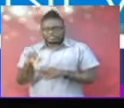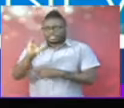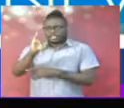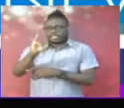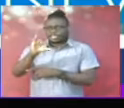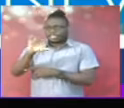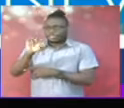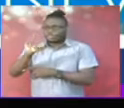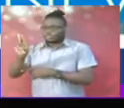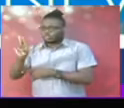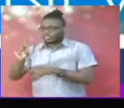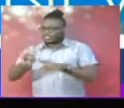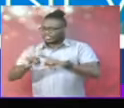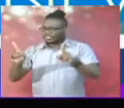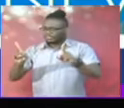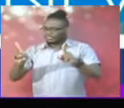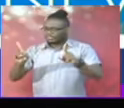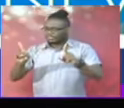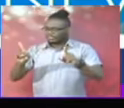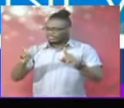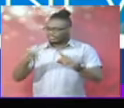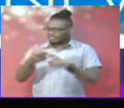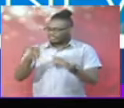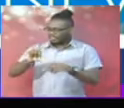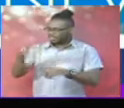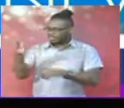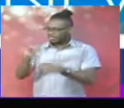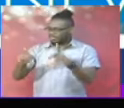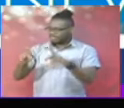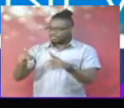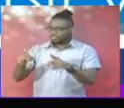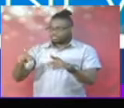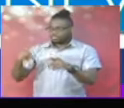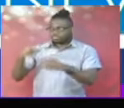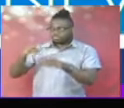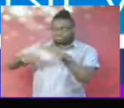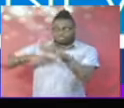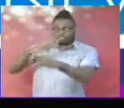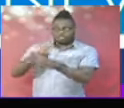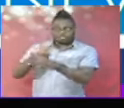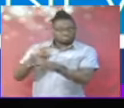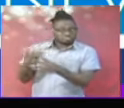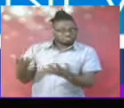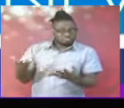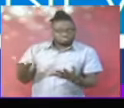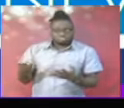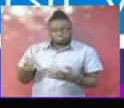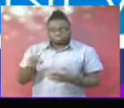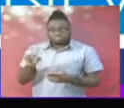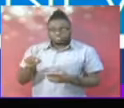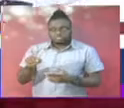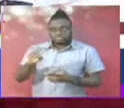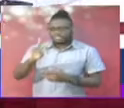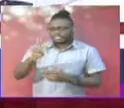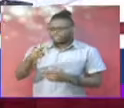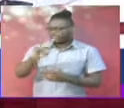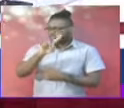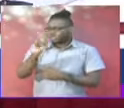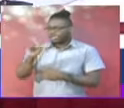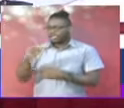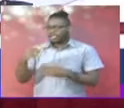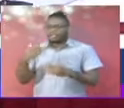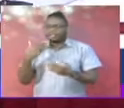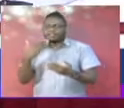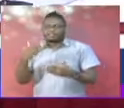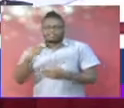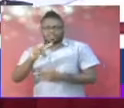of COVID-19 in the world? That's my first question, and I would like to ask my second question after I get a response to this, please. Thank you. No, please ask.